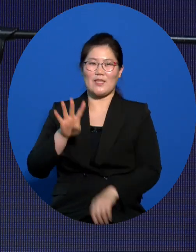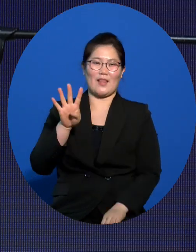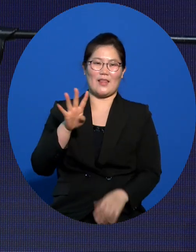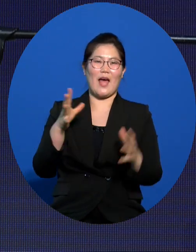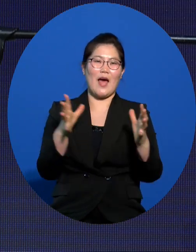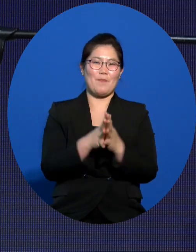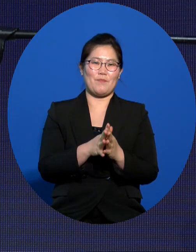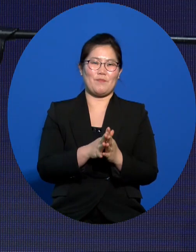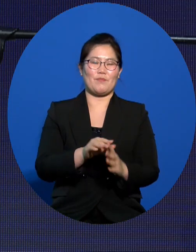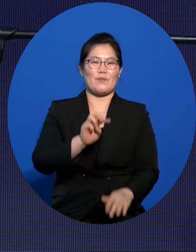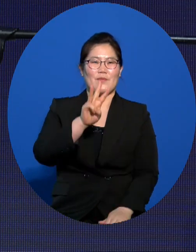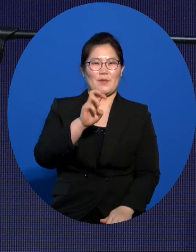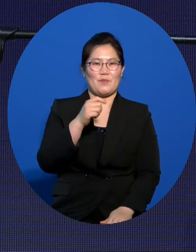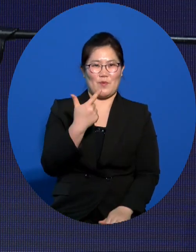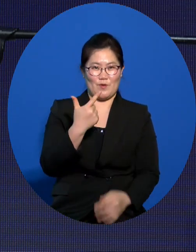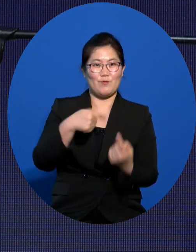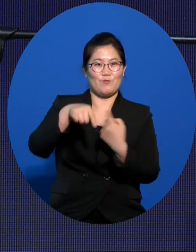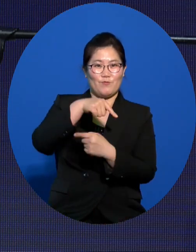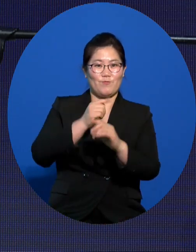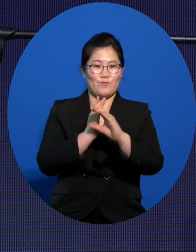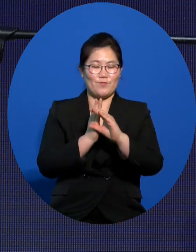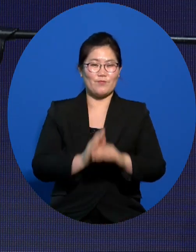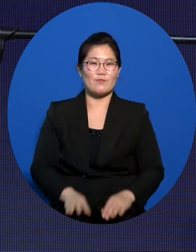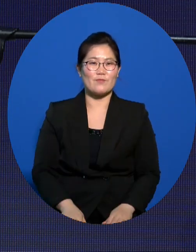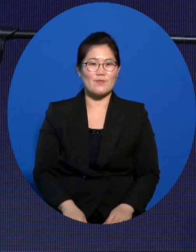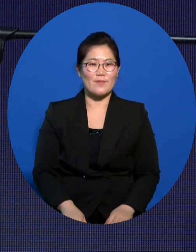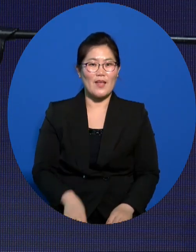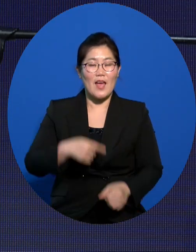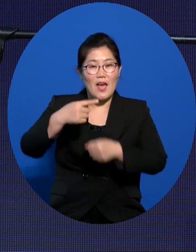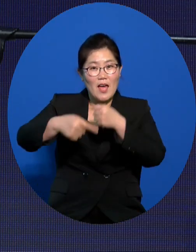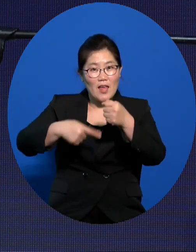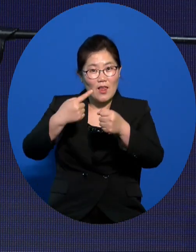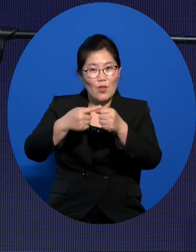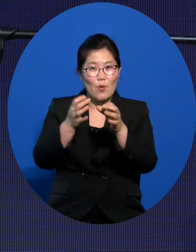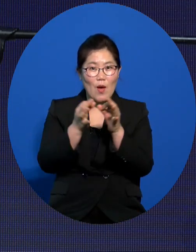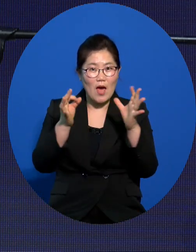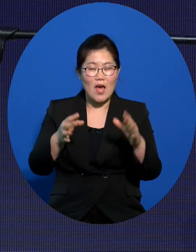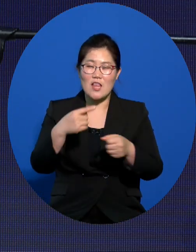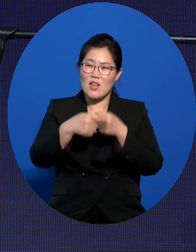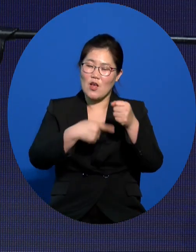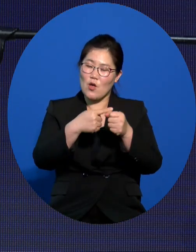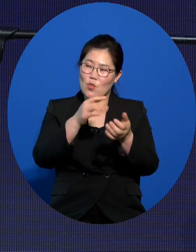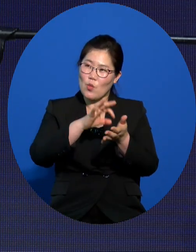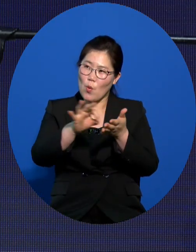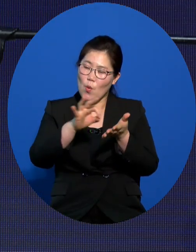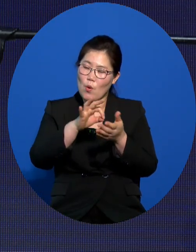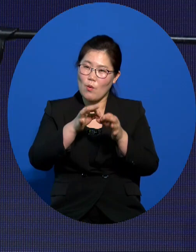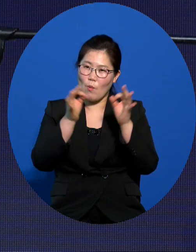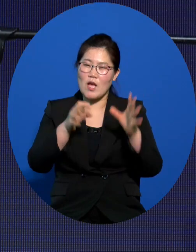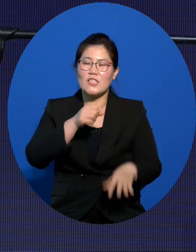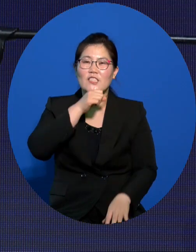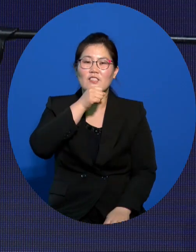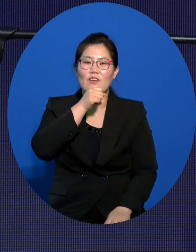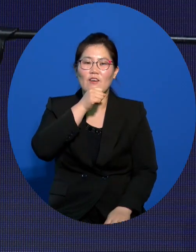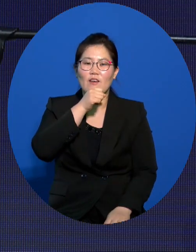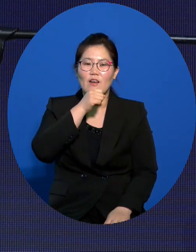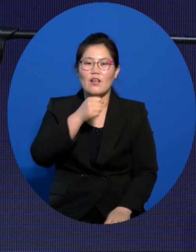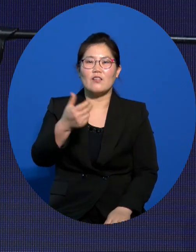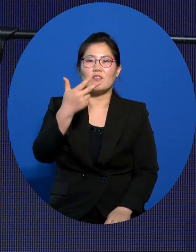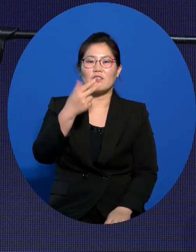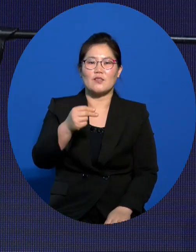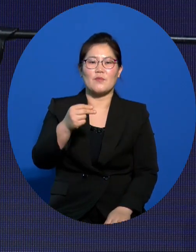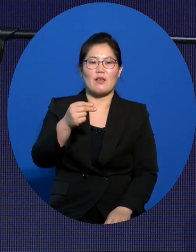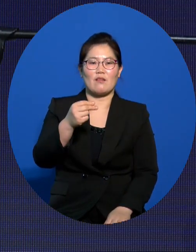for the use at the mobility support centers. If you look at the number of usages per year,